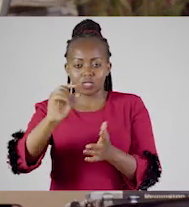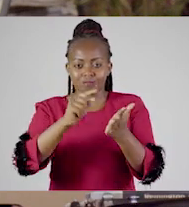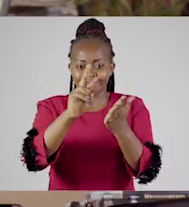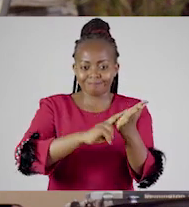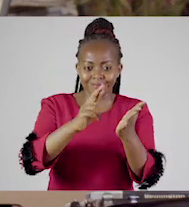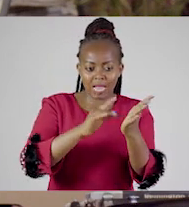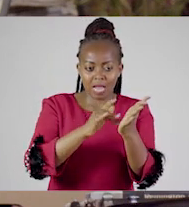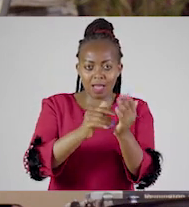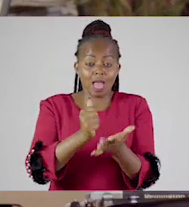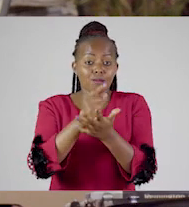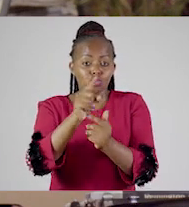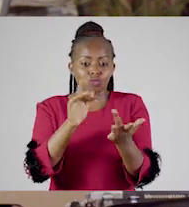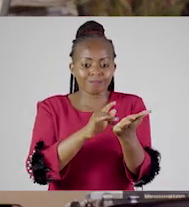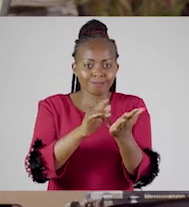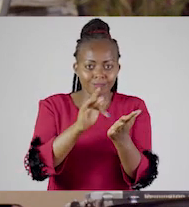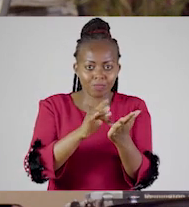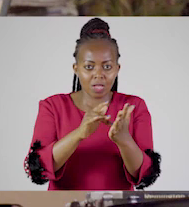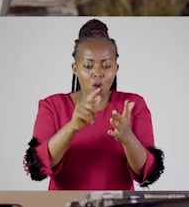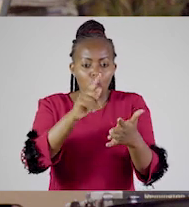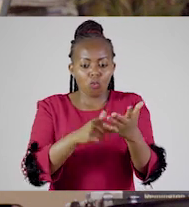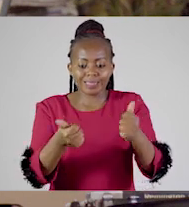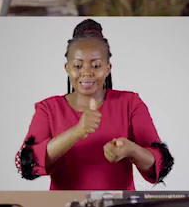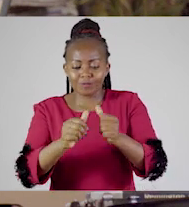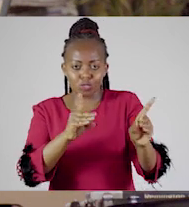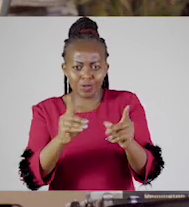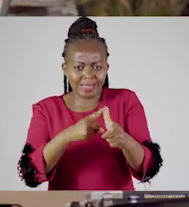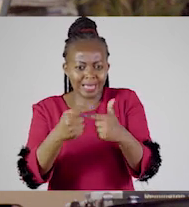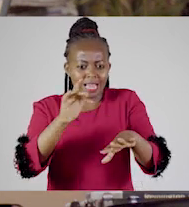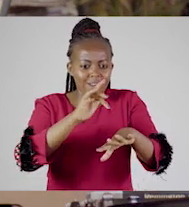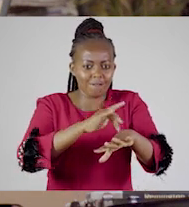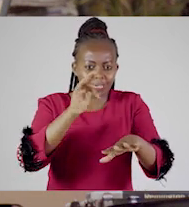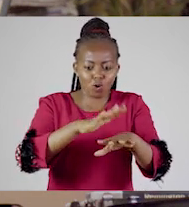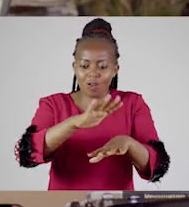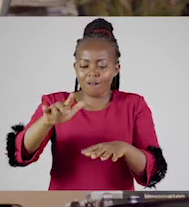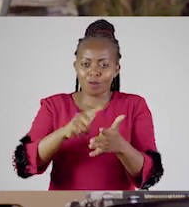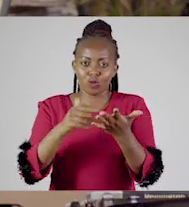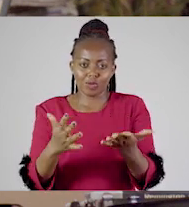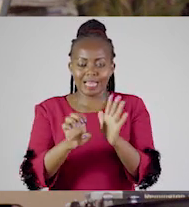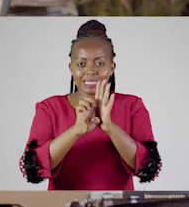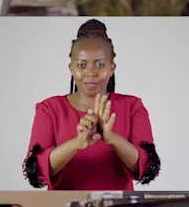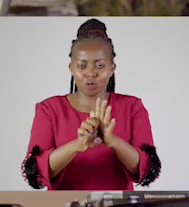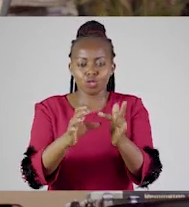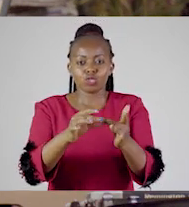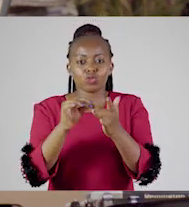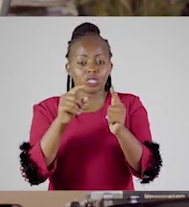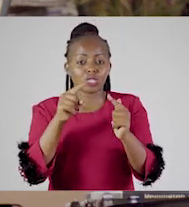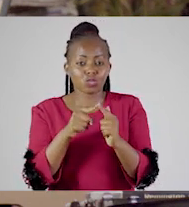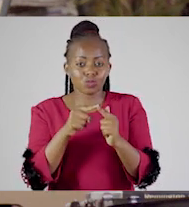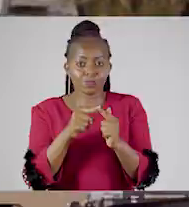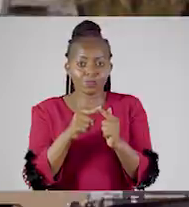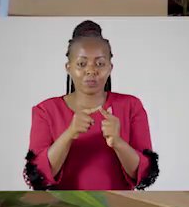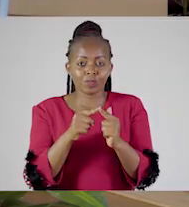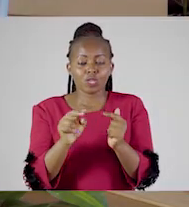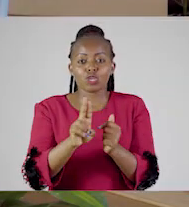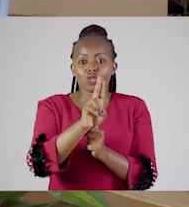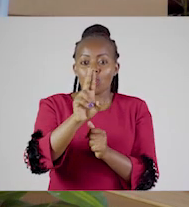that helps to calculate the impact of your everyday choices on the environment. For example, choosing to cycle instead